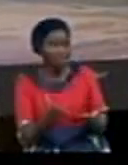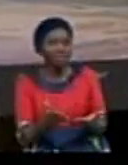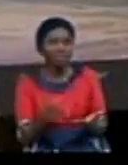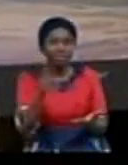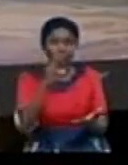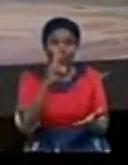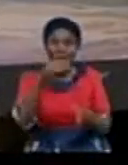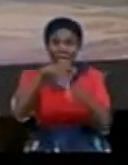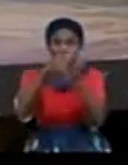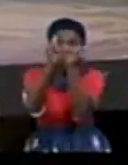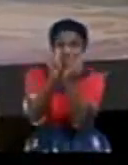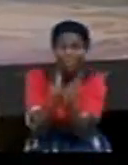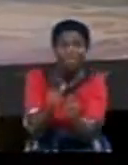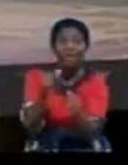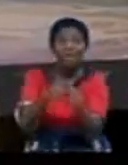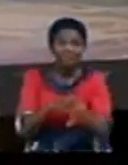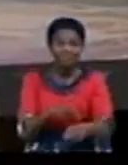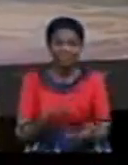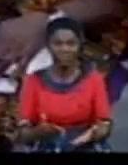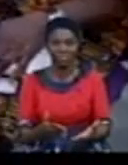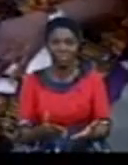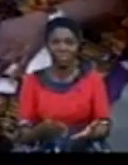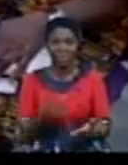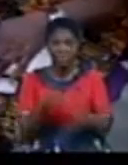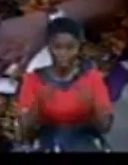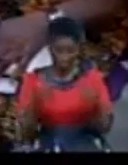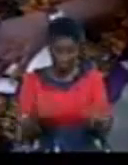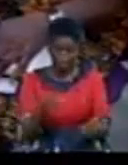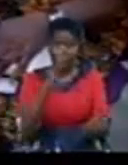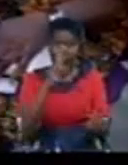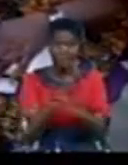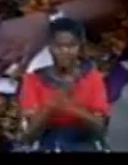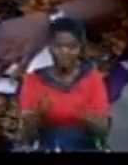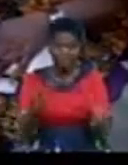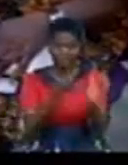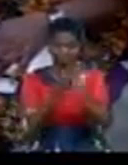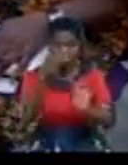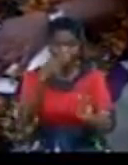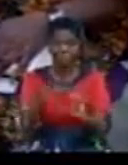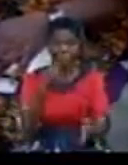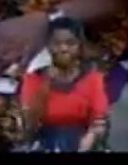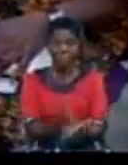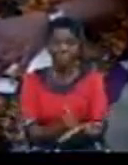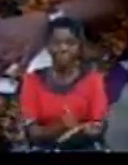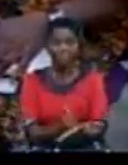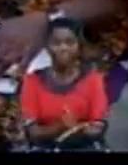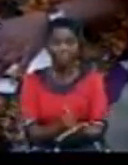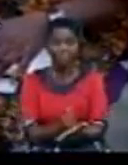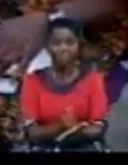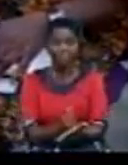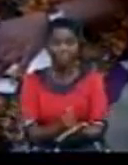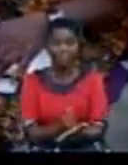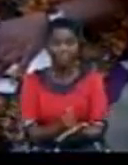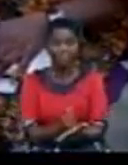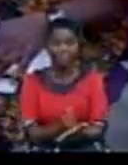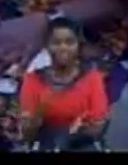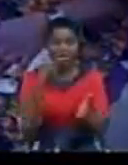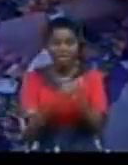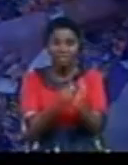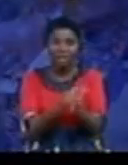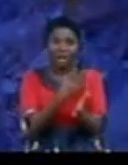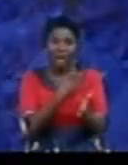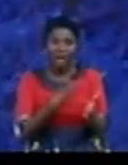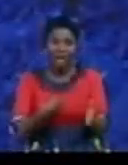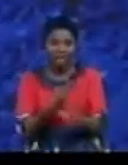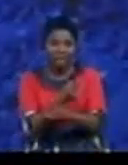your life. You're free tonight in Jesus' name. And deliver them who through fear